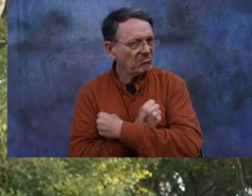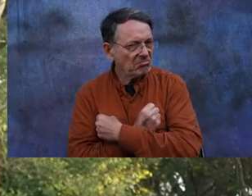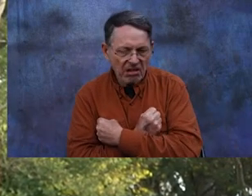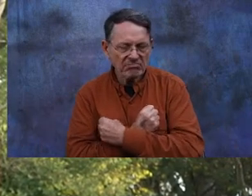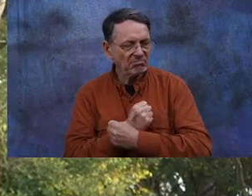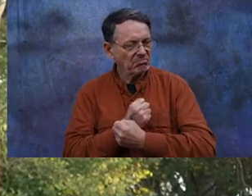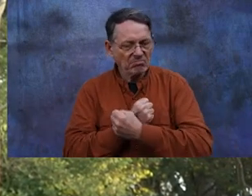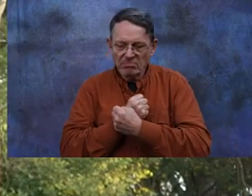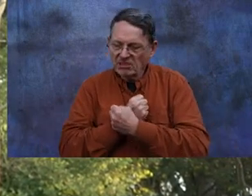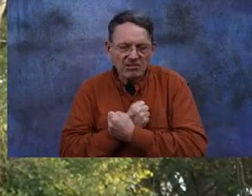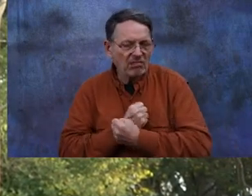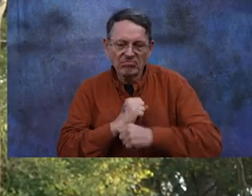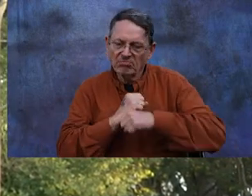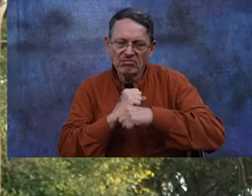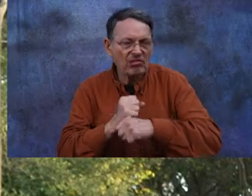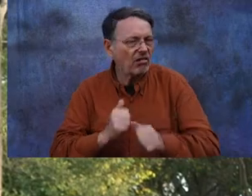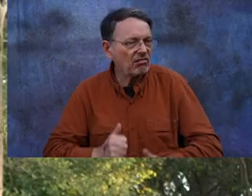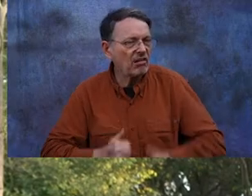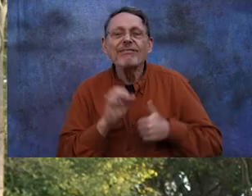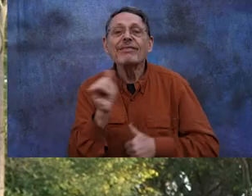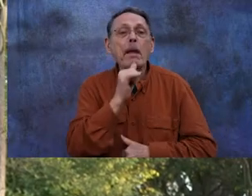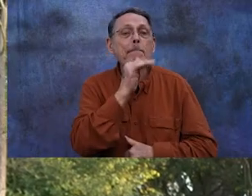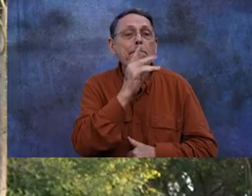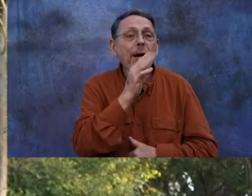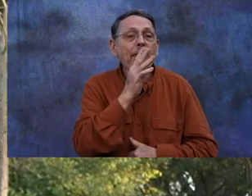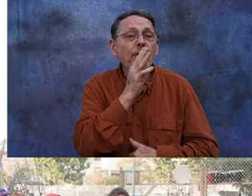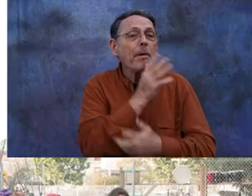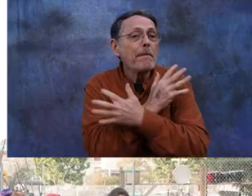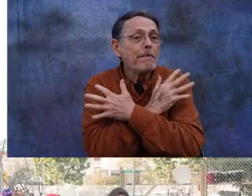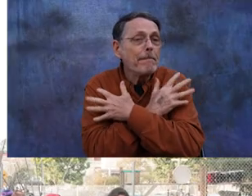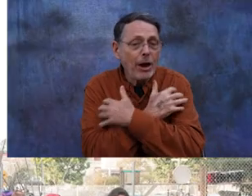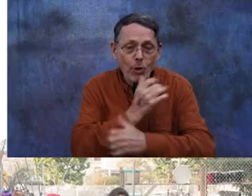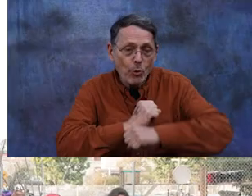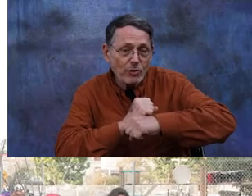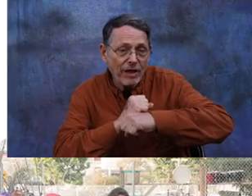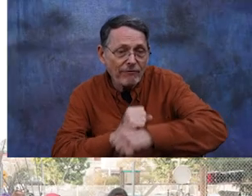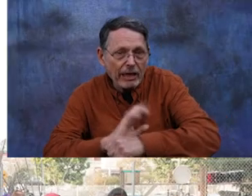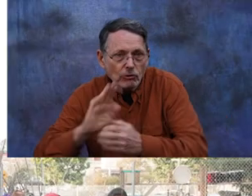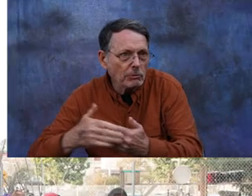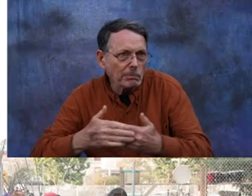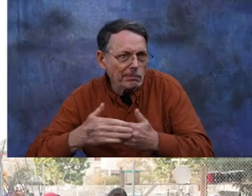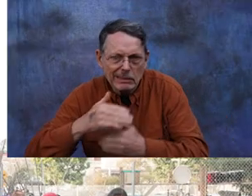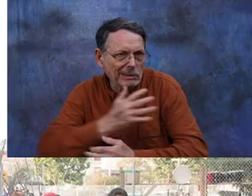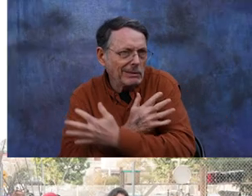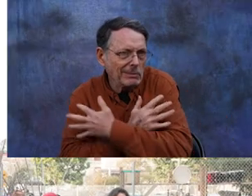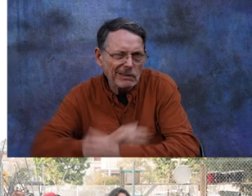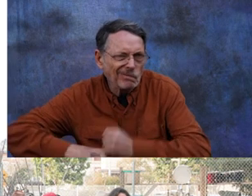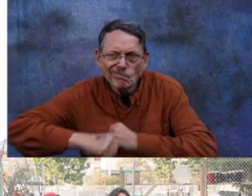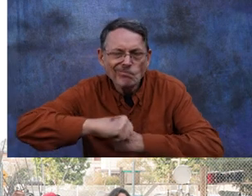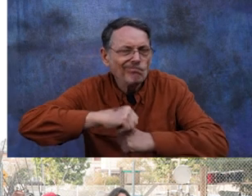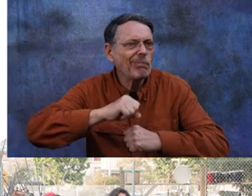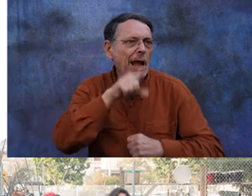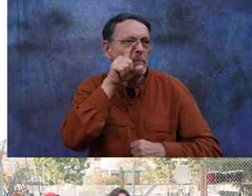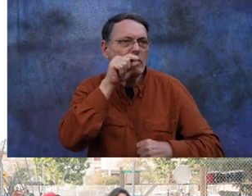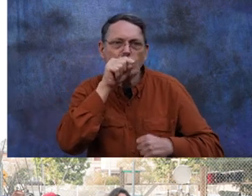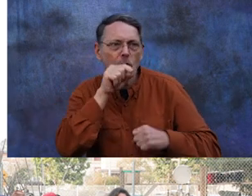mother bear defending her cubs. I am the bird lashing out to defend its